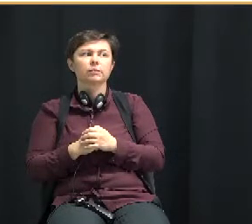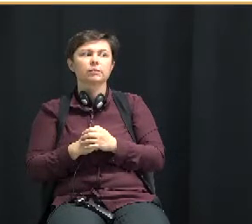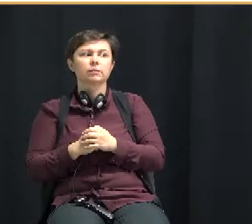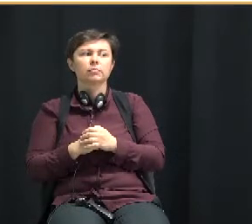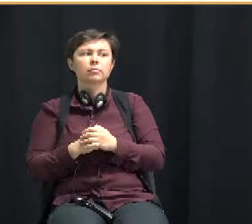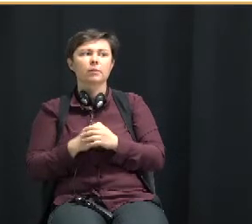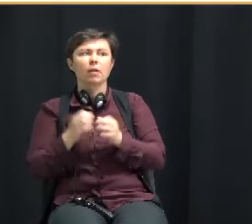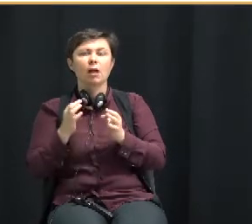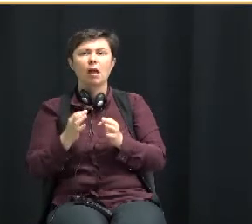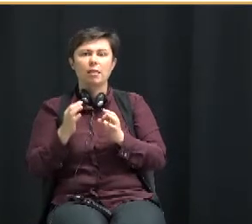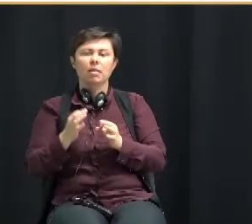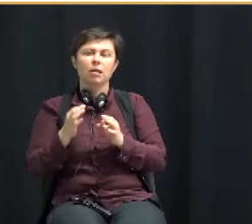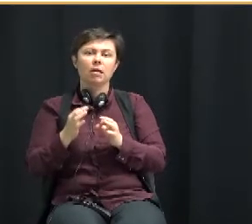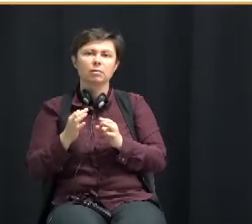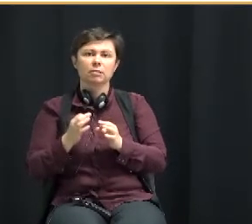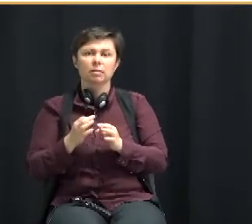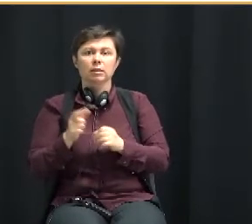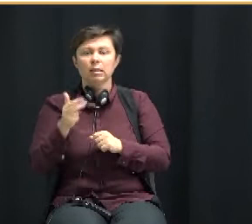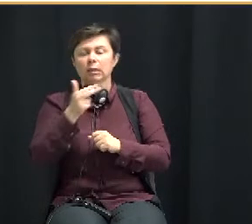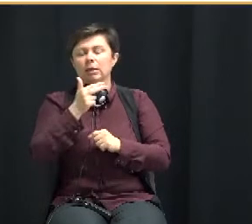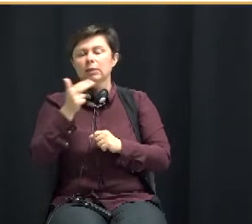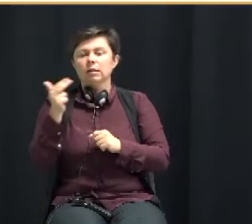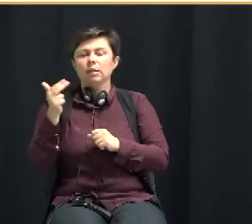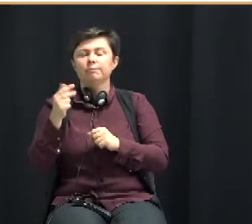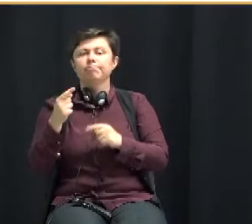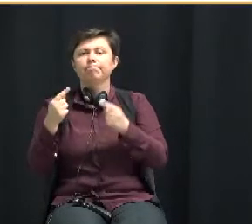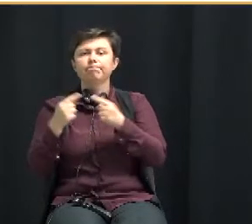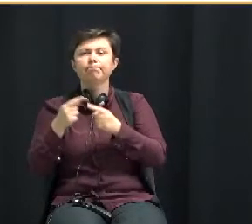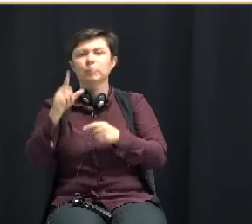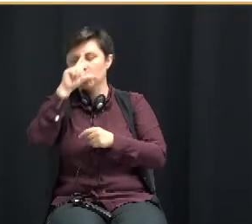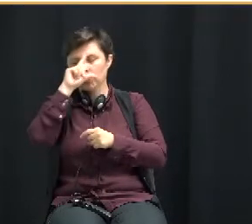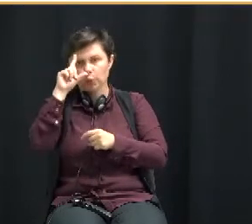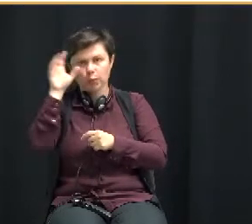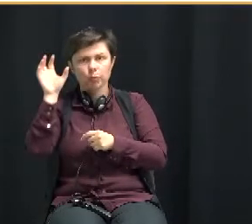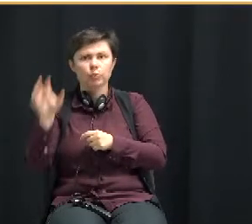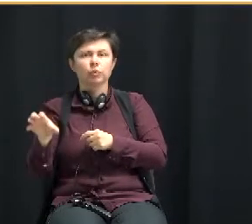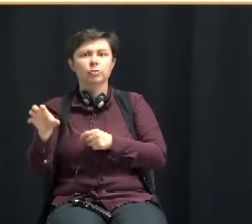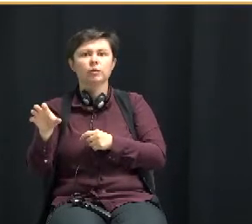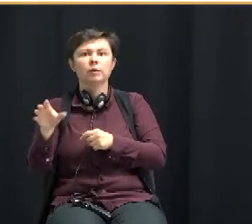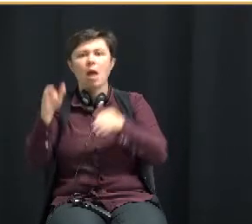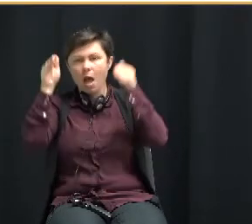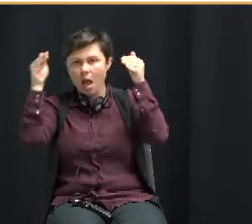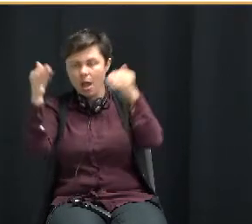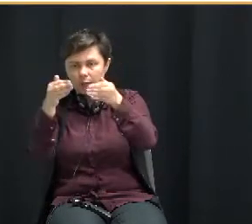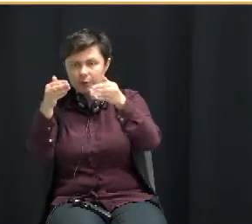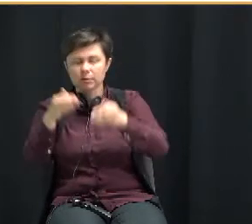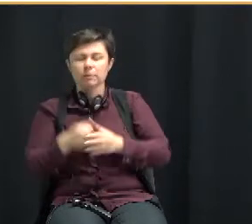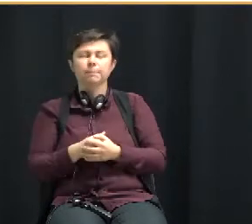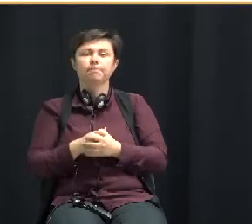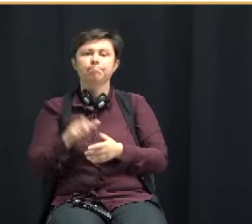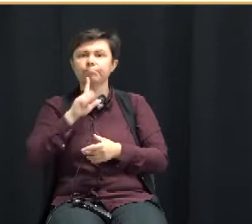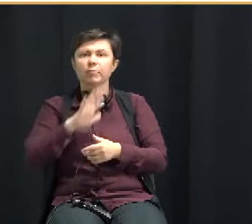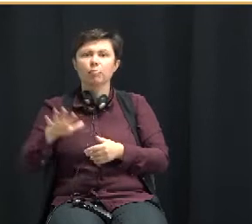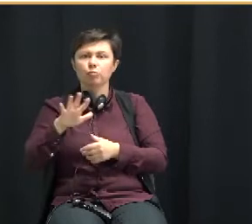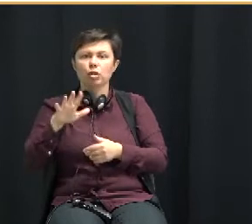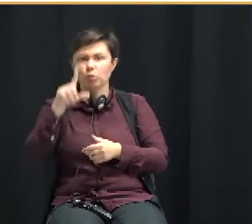move freely in Poland. And now the topic about people with autism